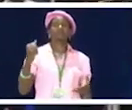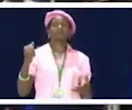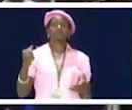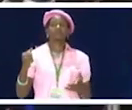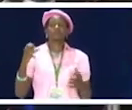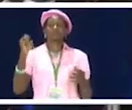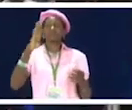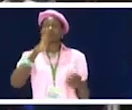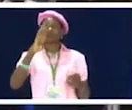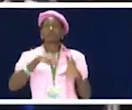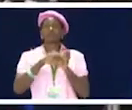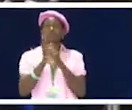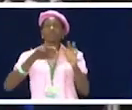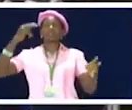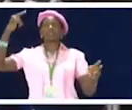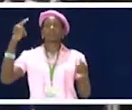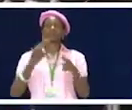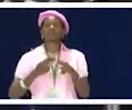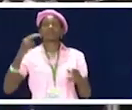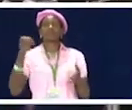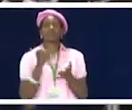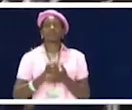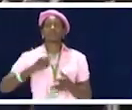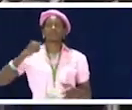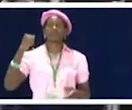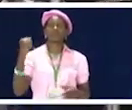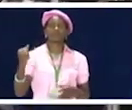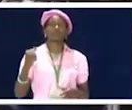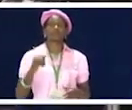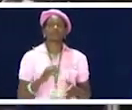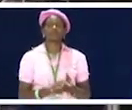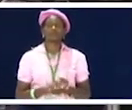Amen. So shall it be in Jesus' name.